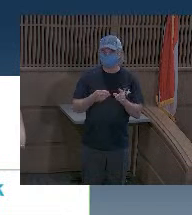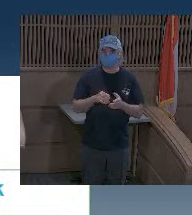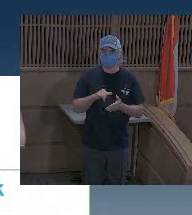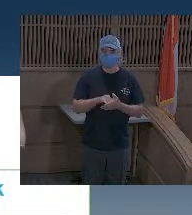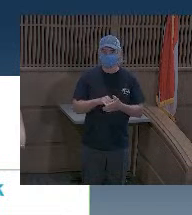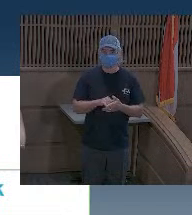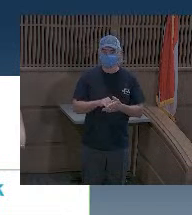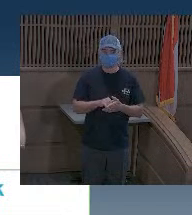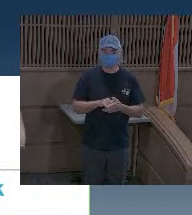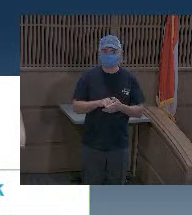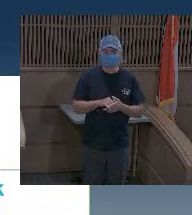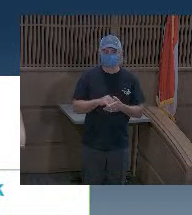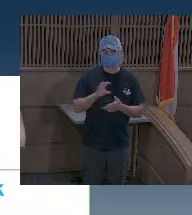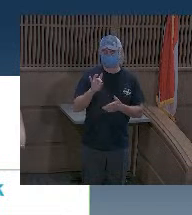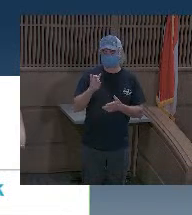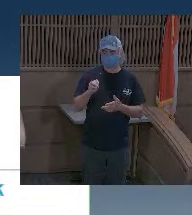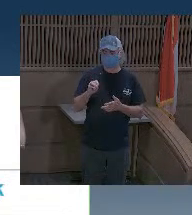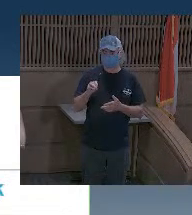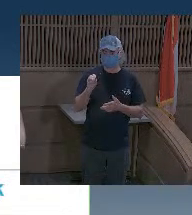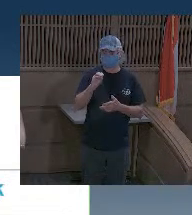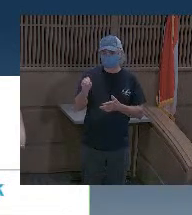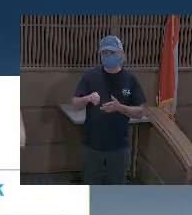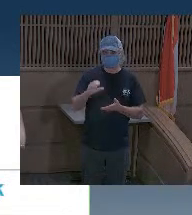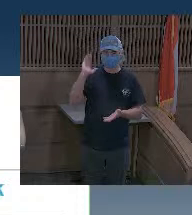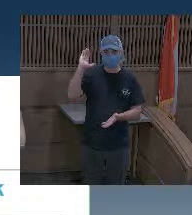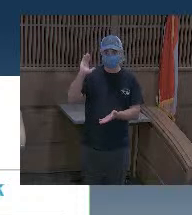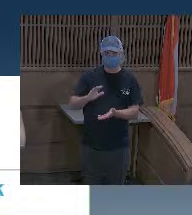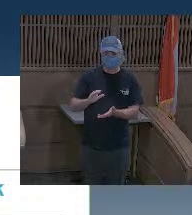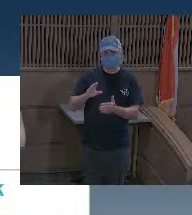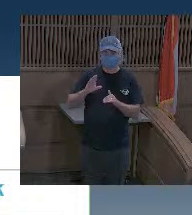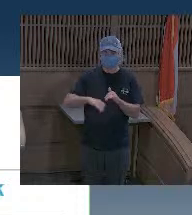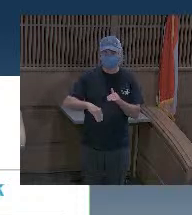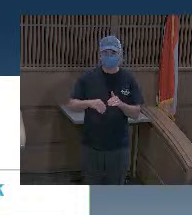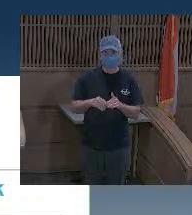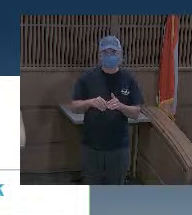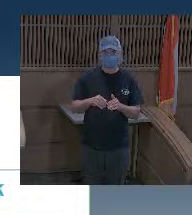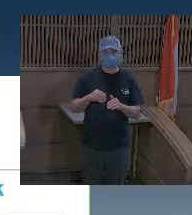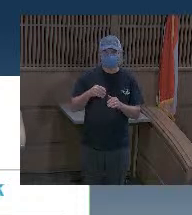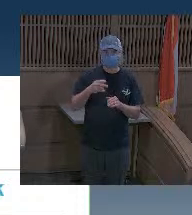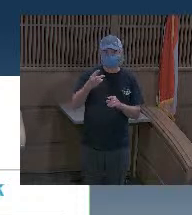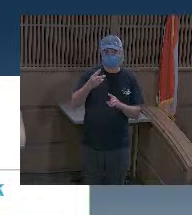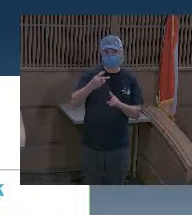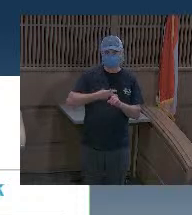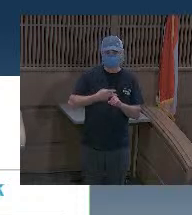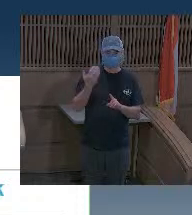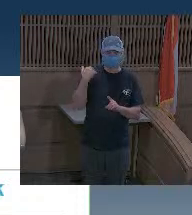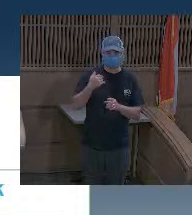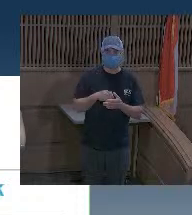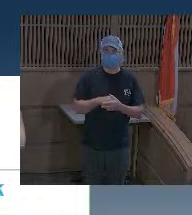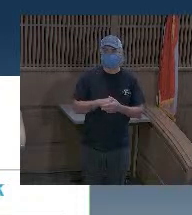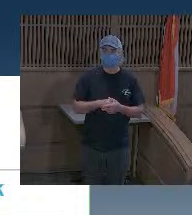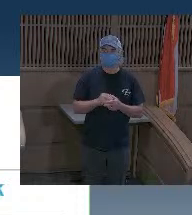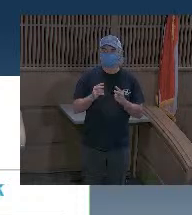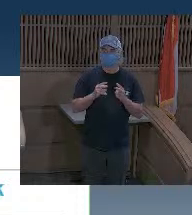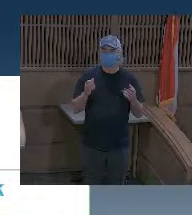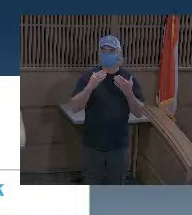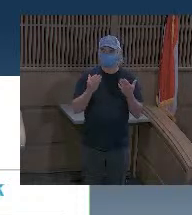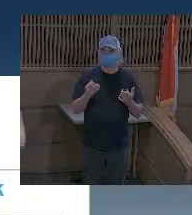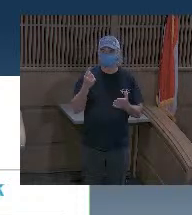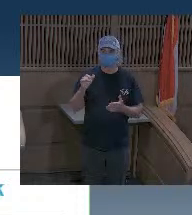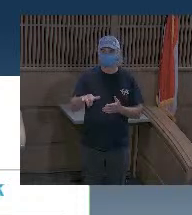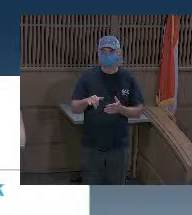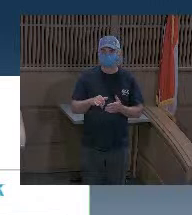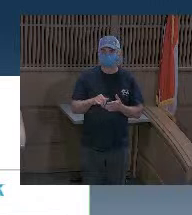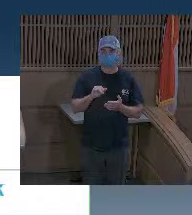81% since our peak in August, and a decline of 29% since last Friday. We're very grateful and thankful for